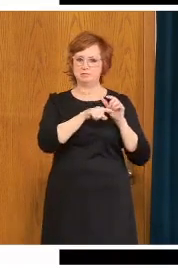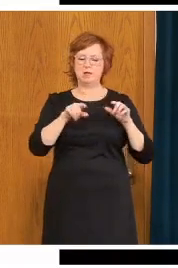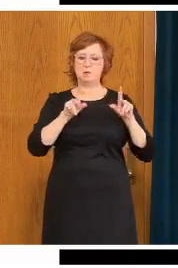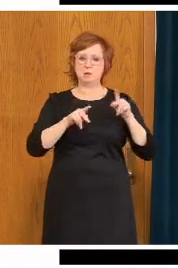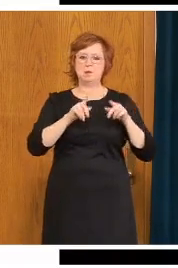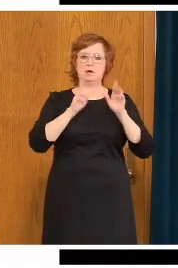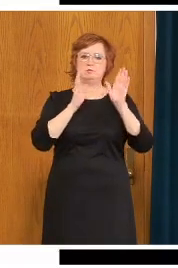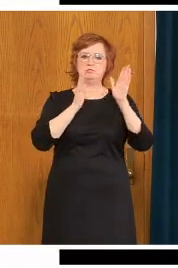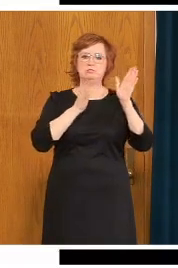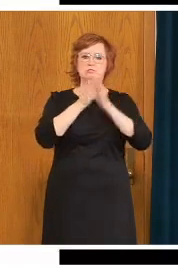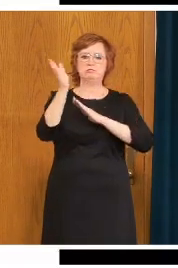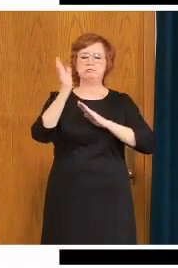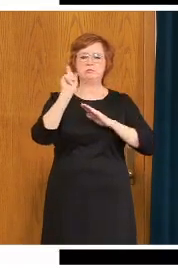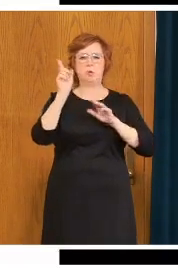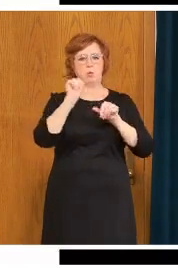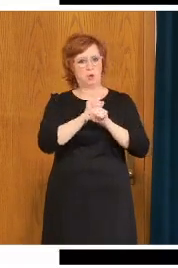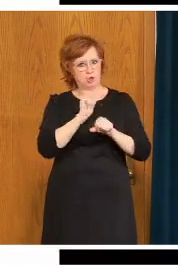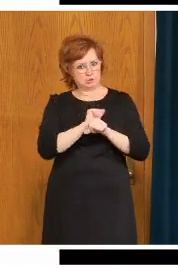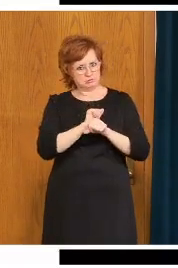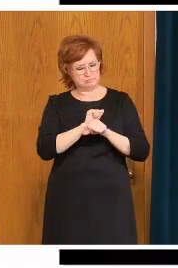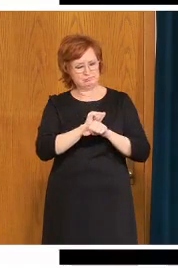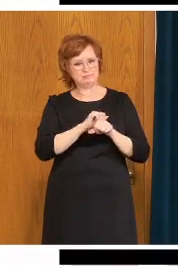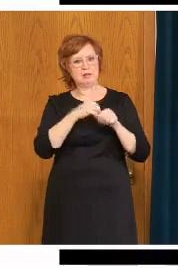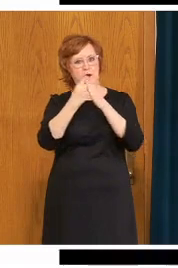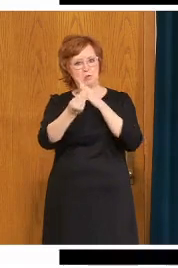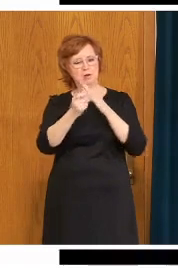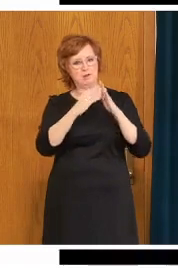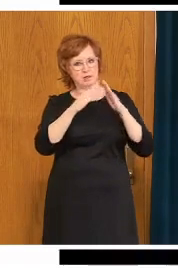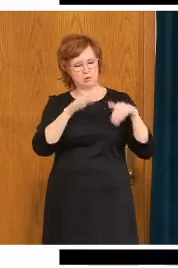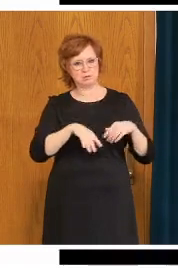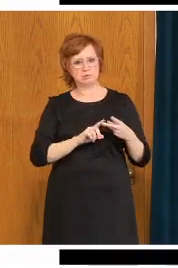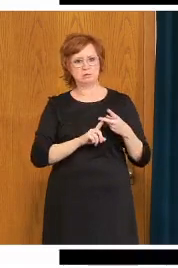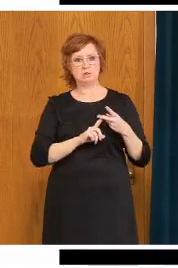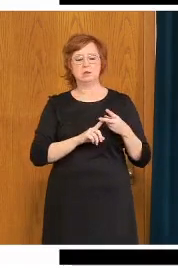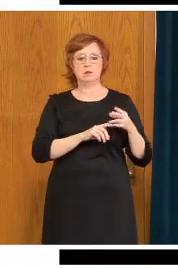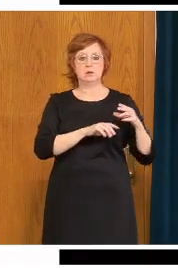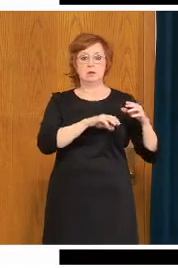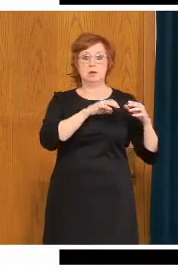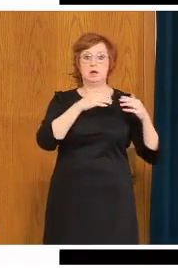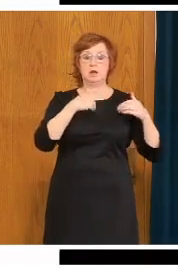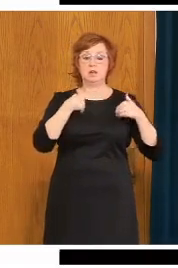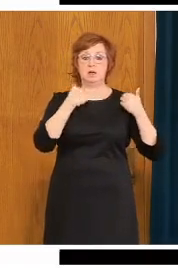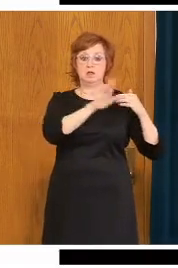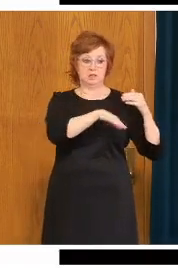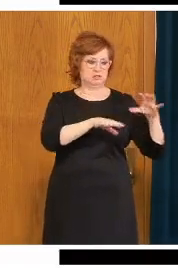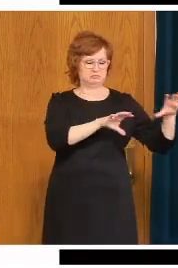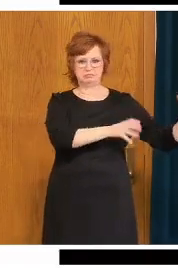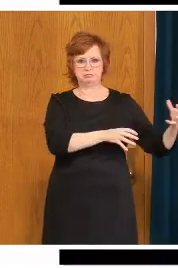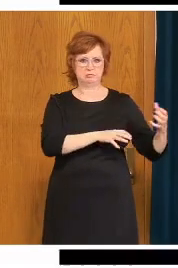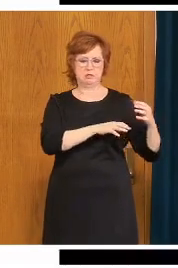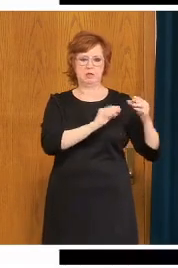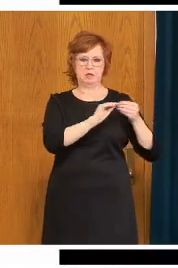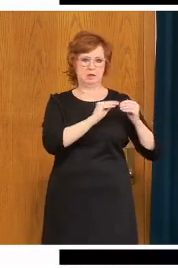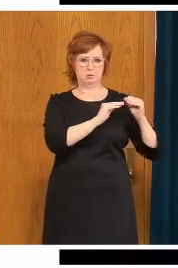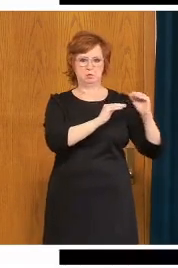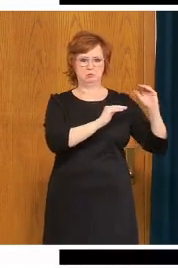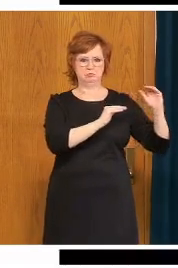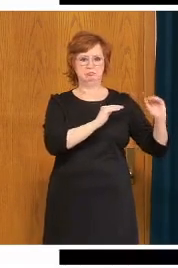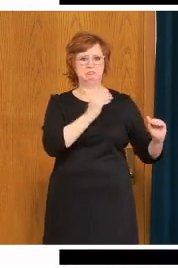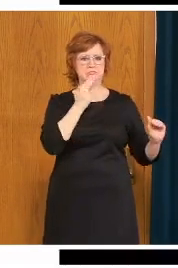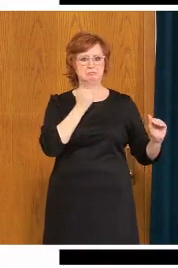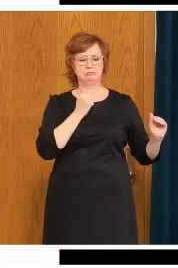group, and very low in school-age children, but otherwise in every age group, obviously hospitalizations increase with every